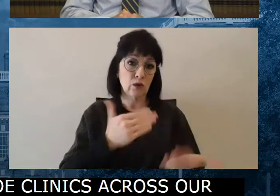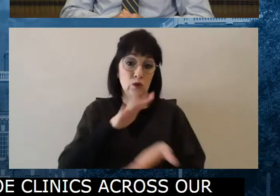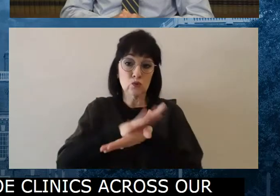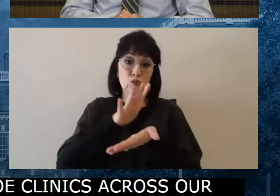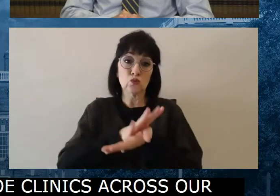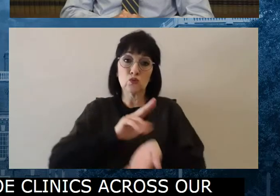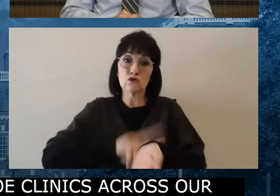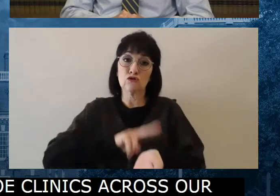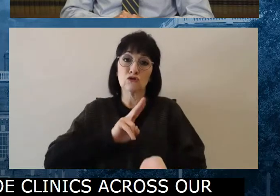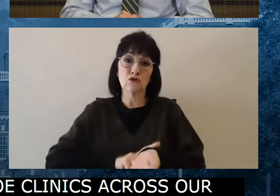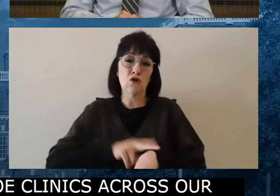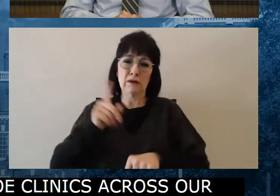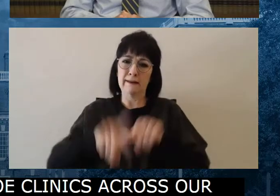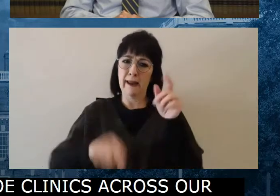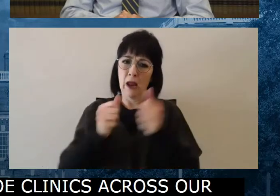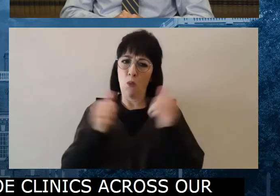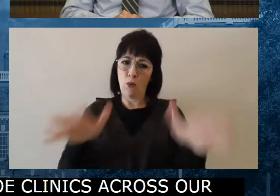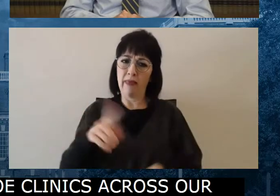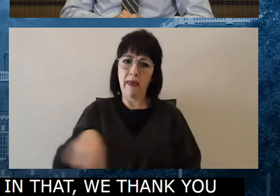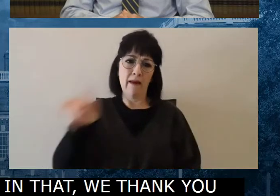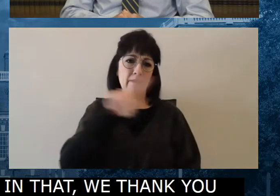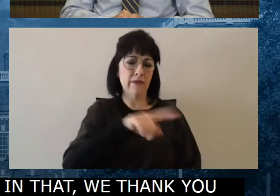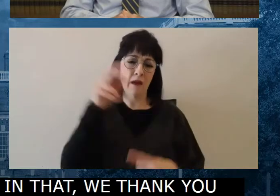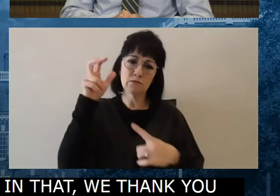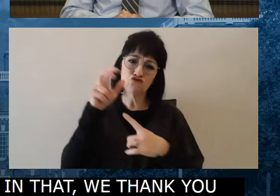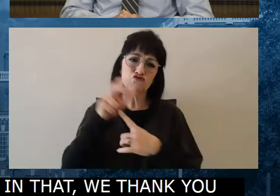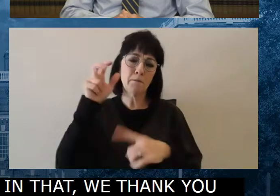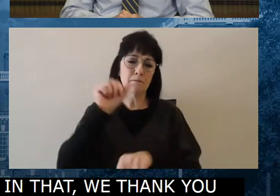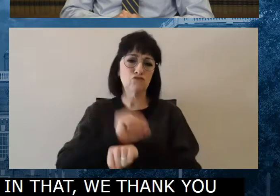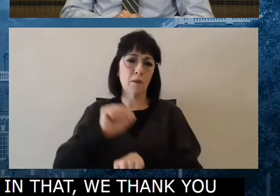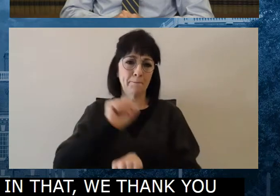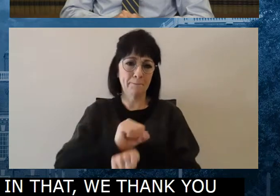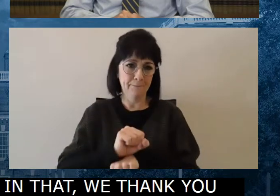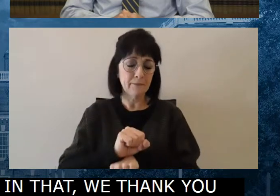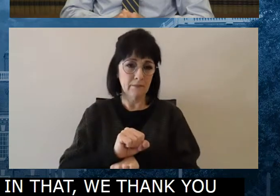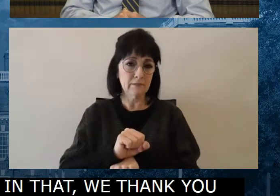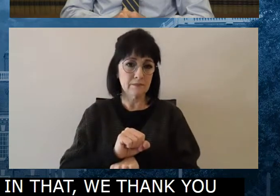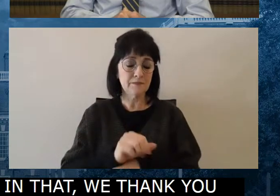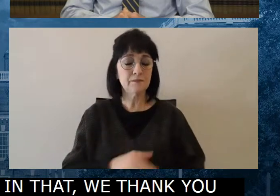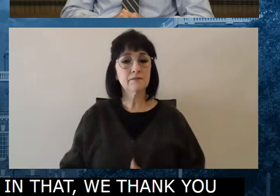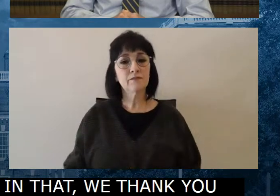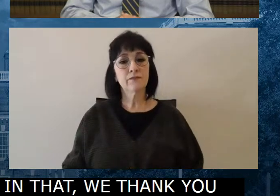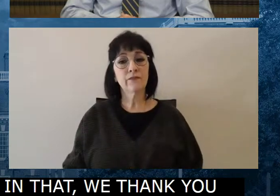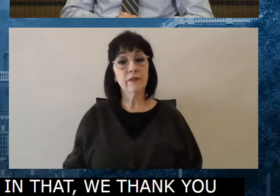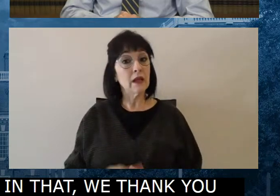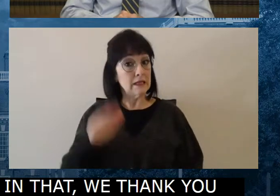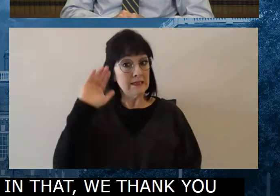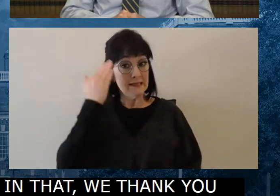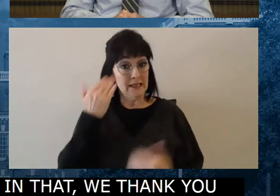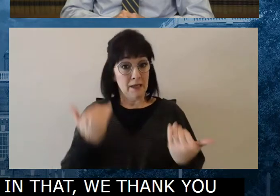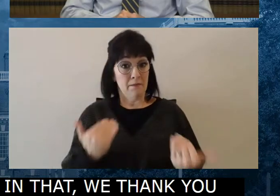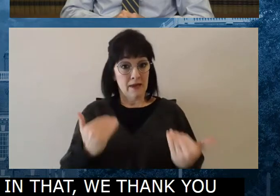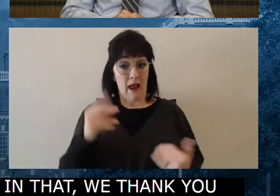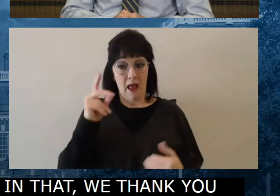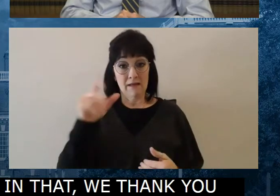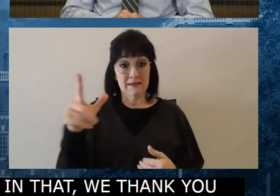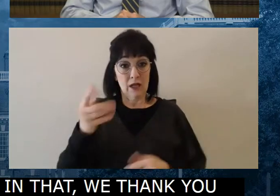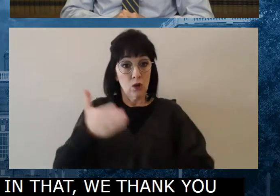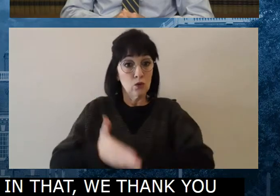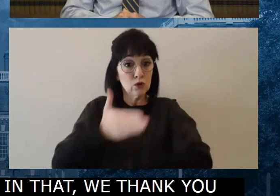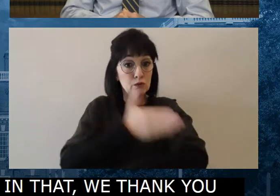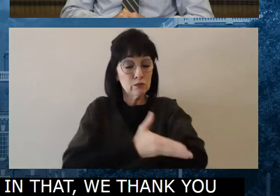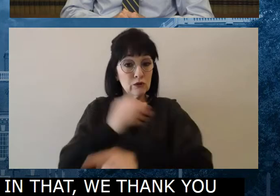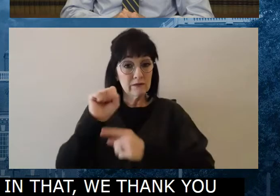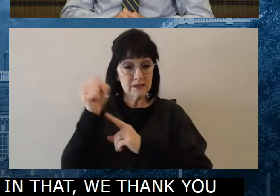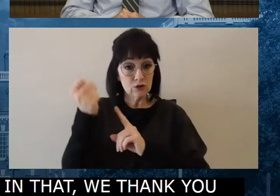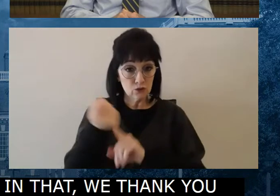news this week. Our data is improving. Conditions on the ground are improving in Delaware, and we've got